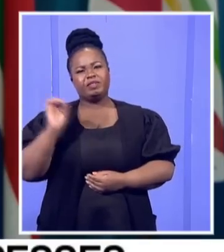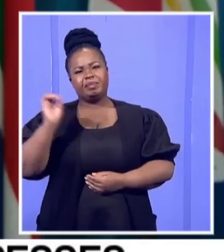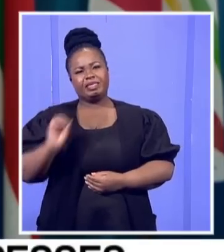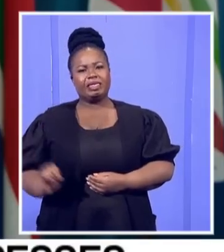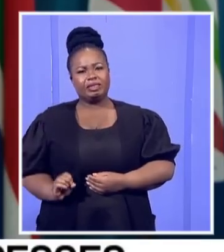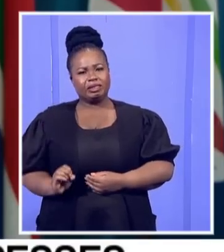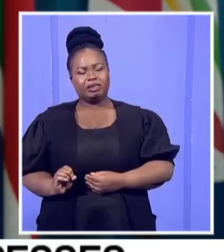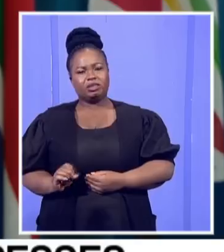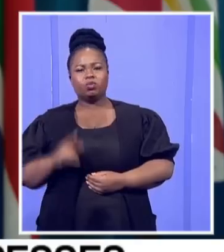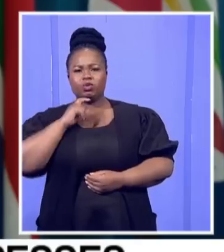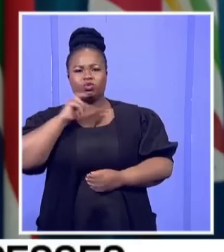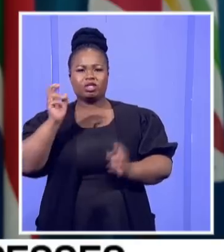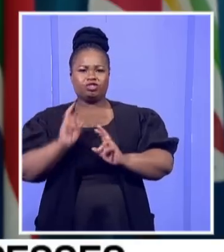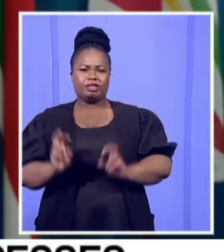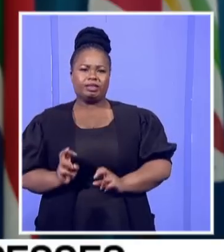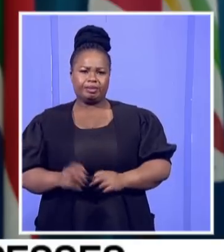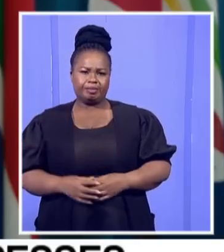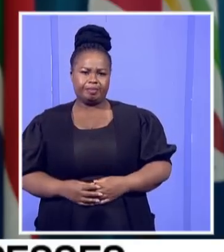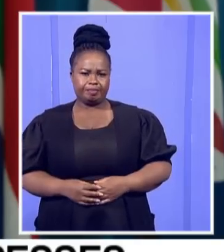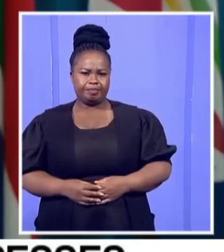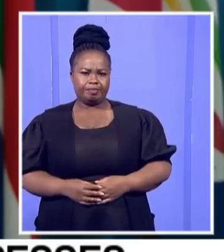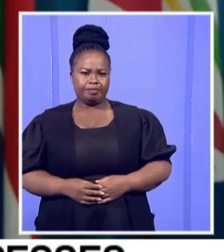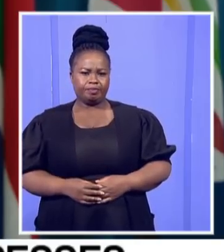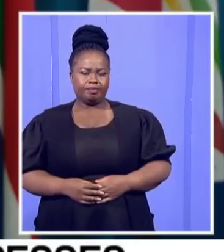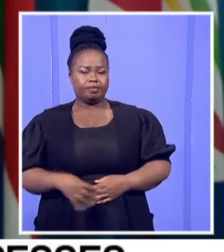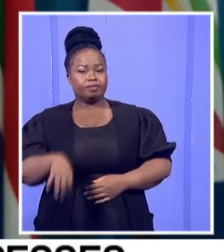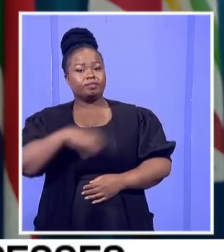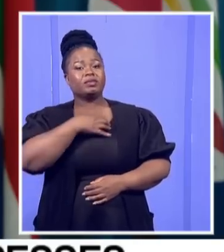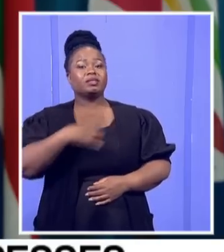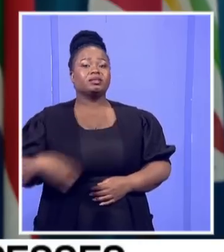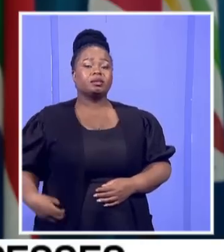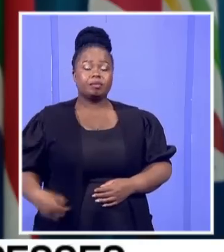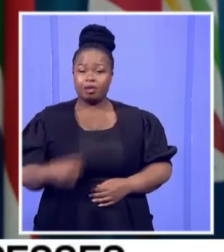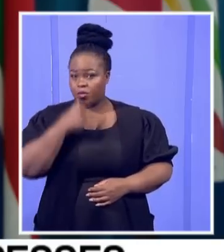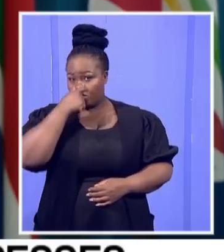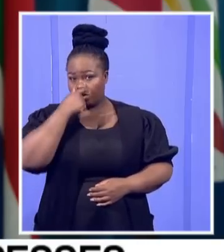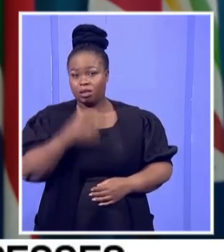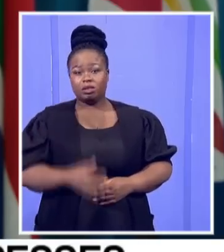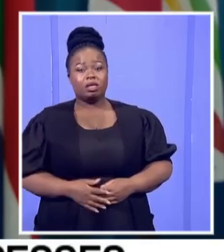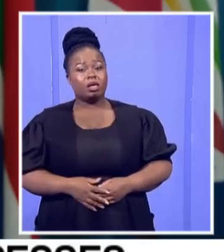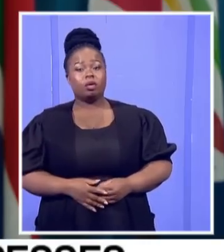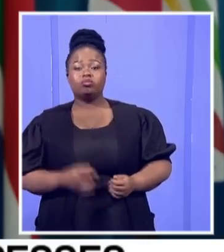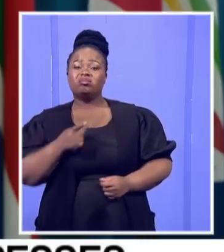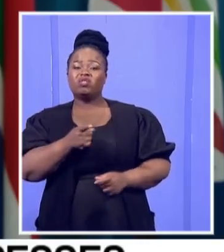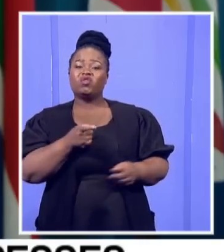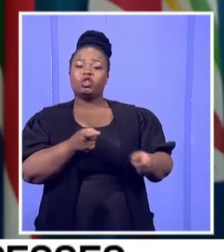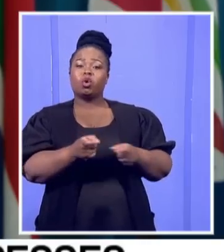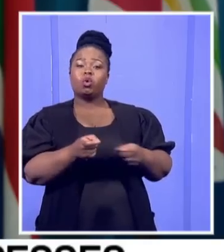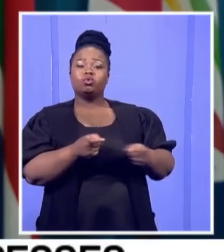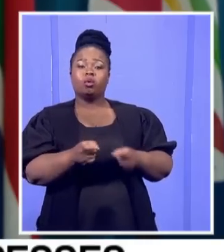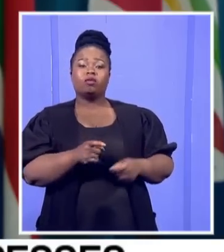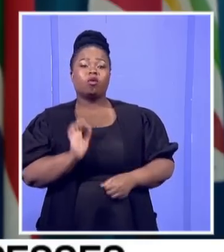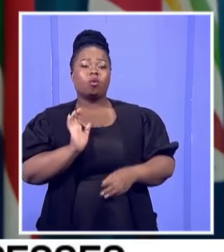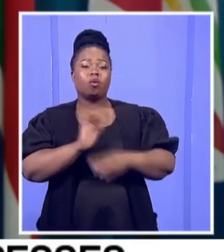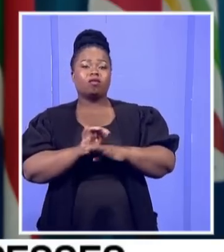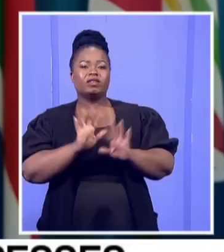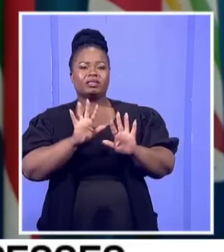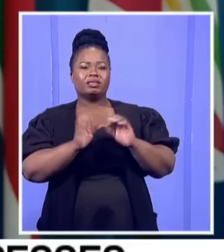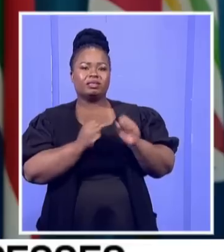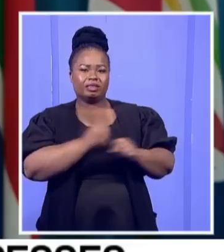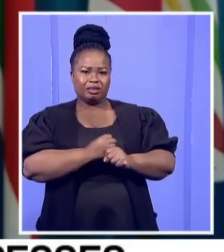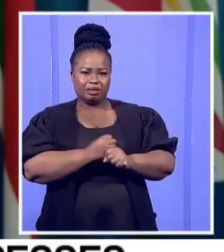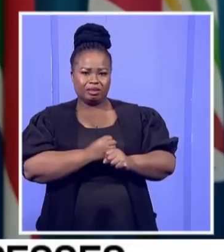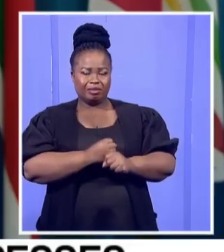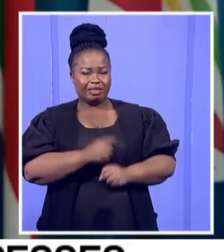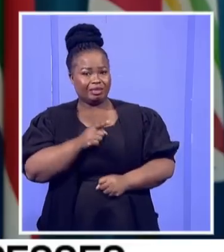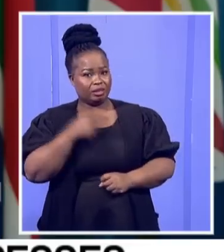generation capacity. President Ramaphosa has had his hands on the wheel for over a decade. And in that time,